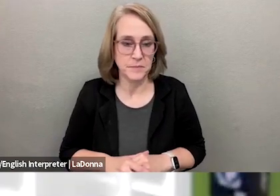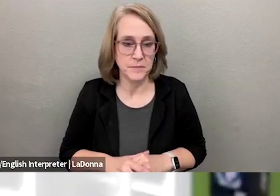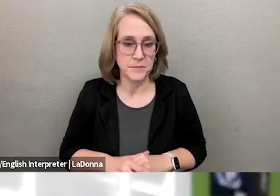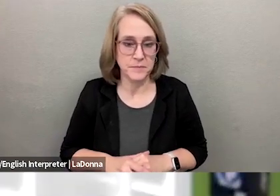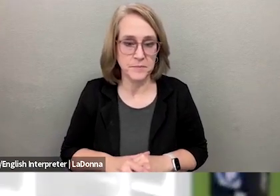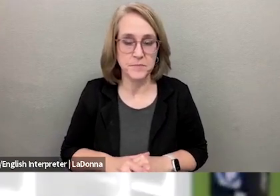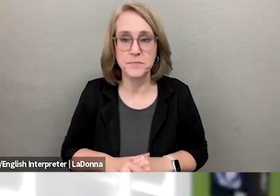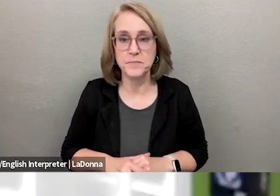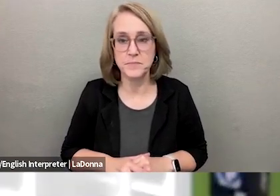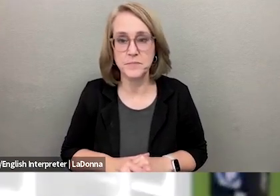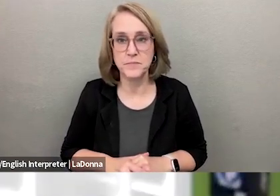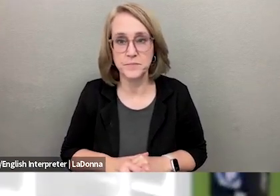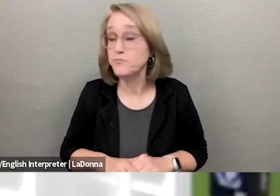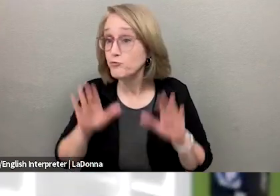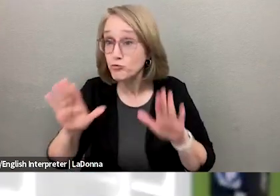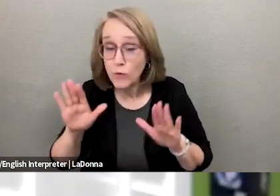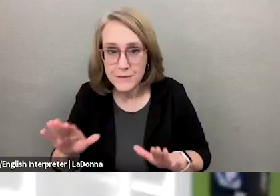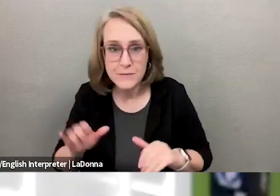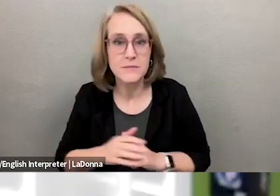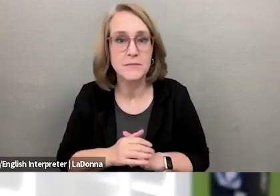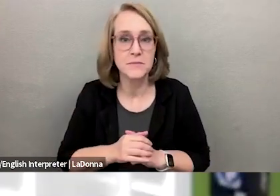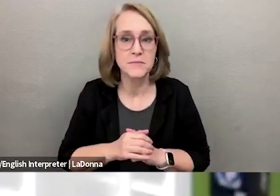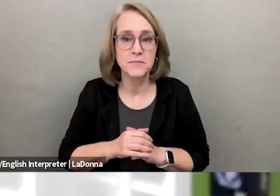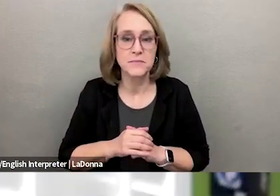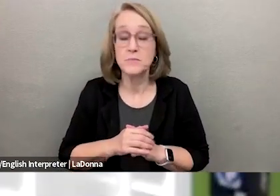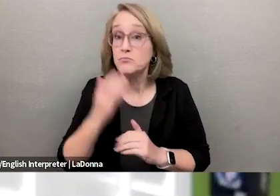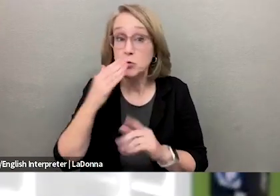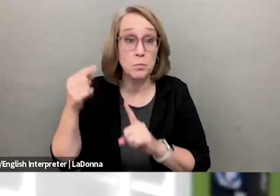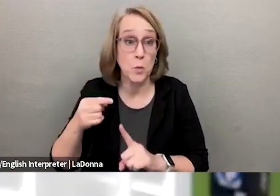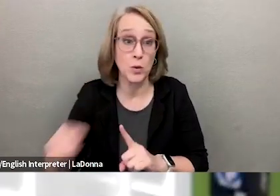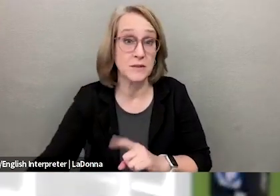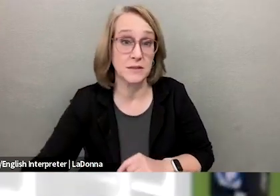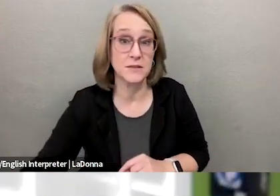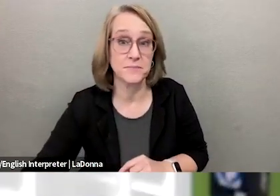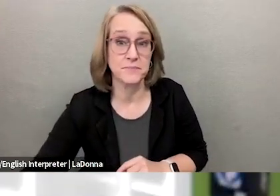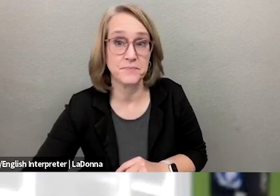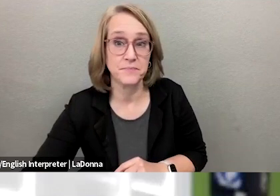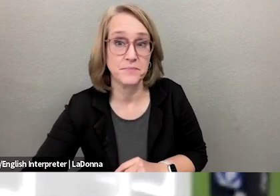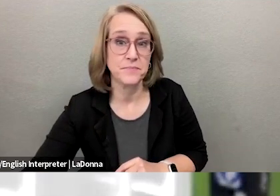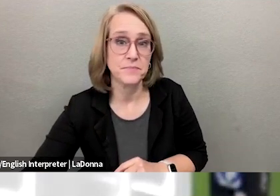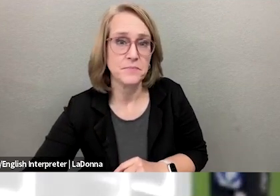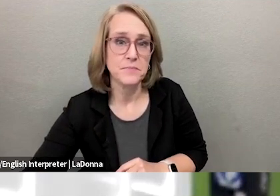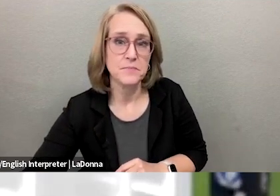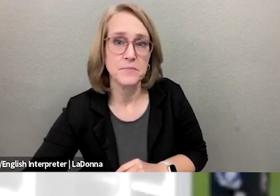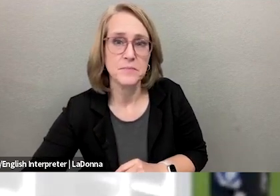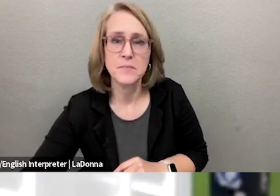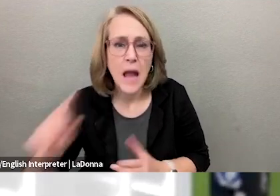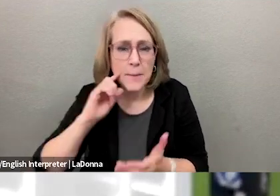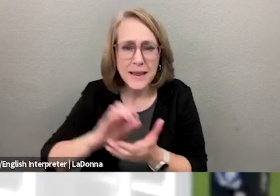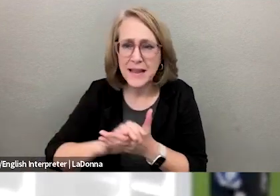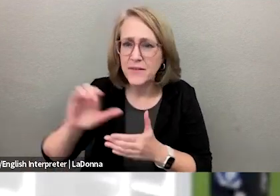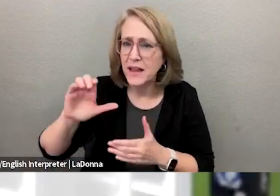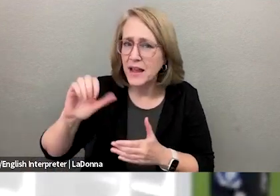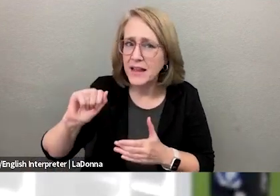Great. And so I don't, those are great points. Carol, I think also had another question, which I don't think